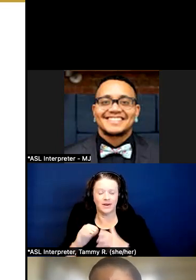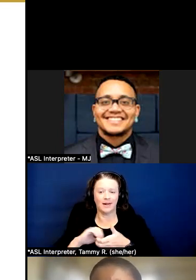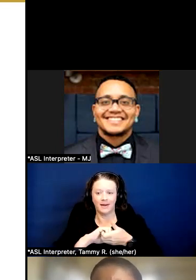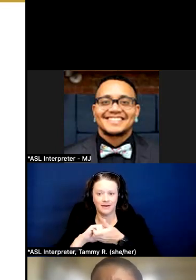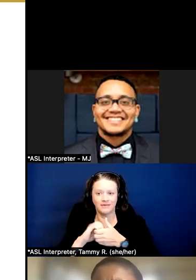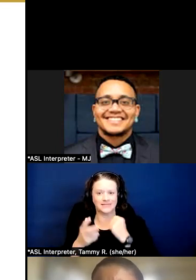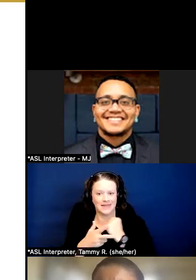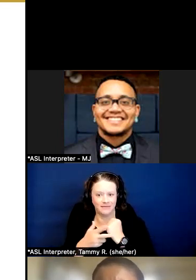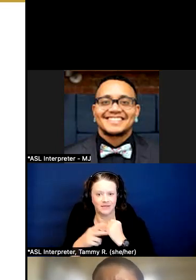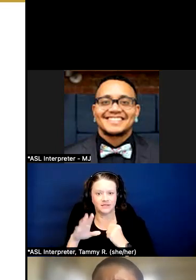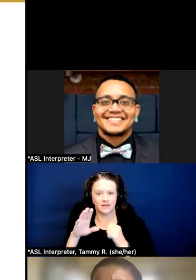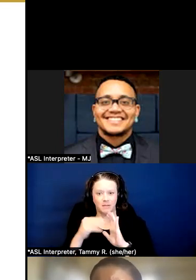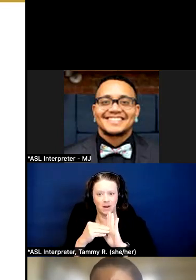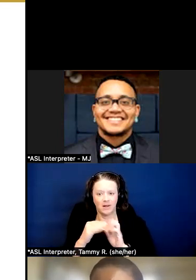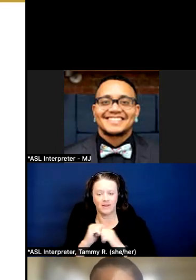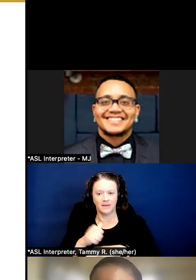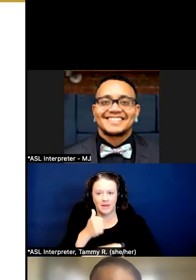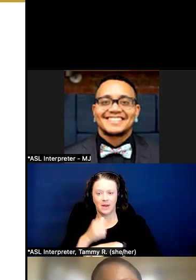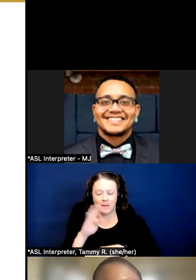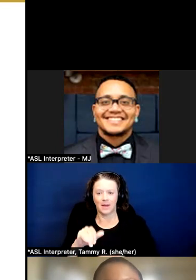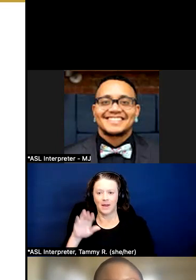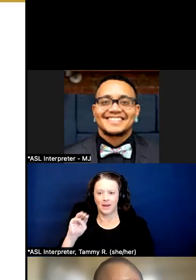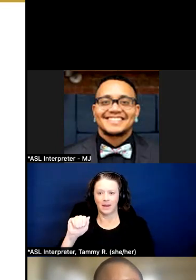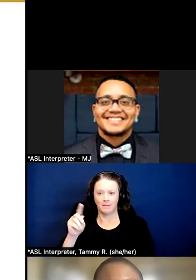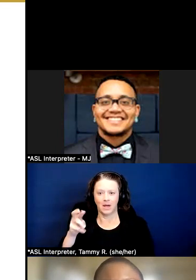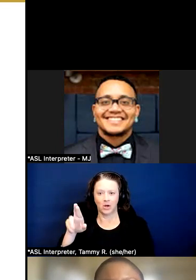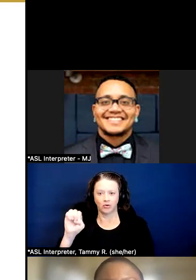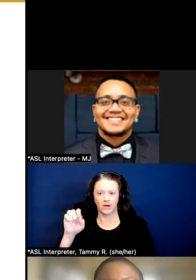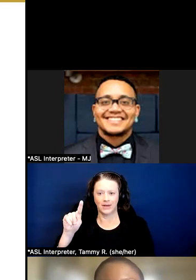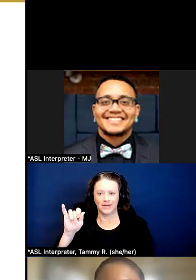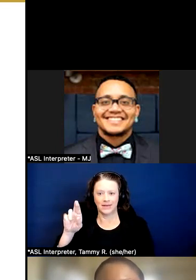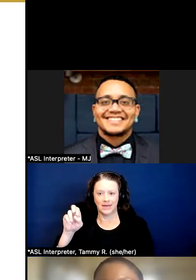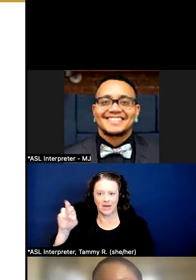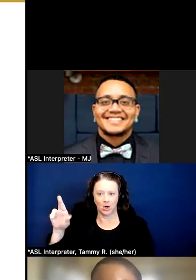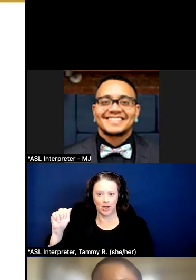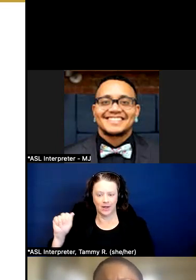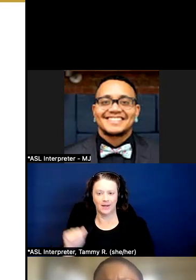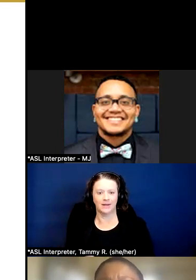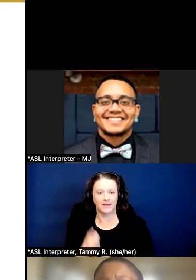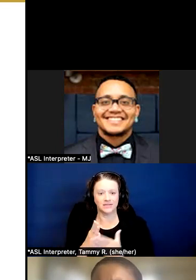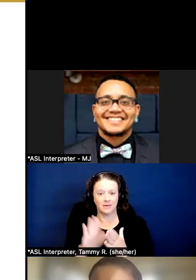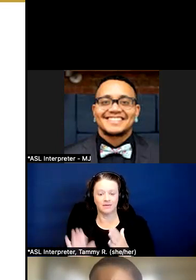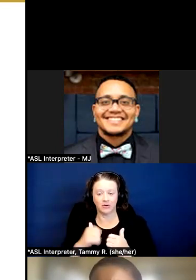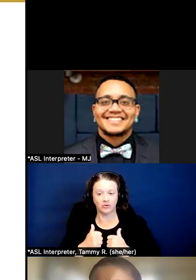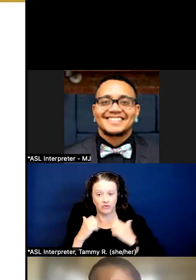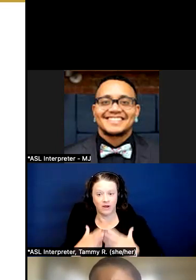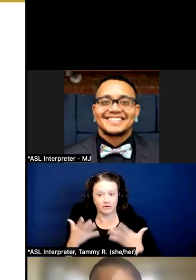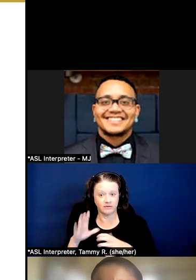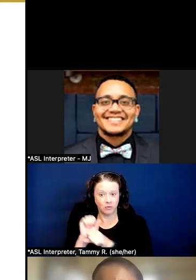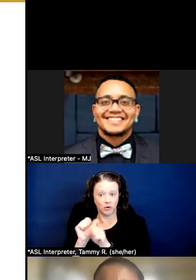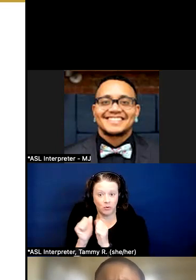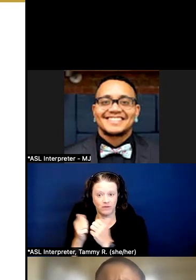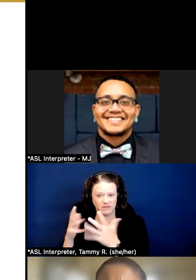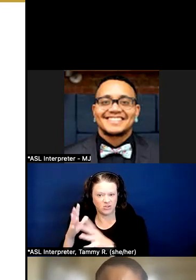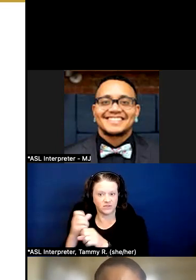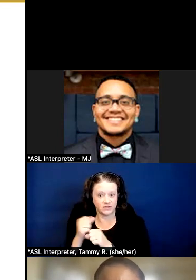model that is being implemented by Madre Tierra. Now, some of the survivors that they work with who have received services from the